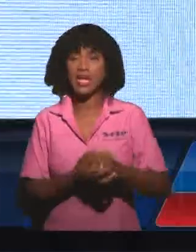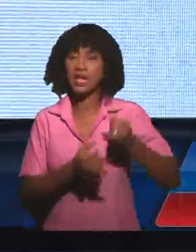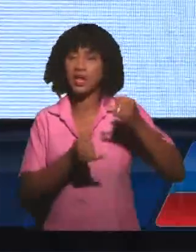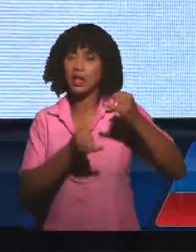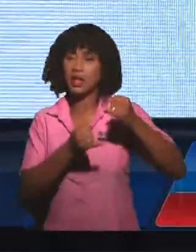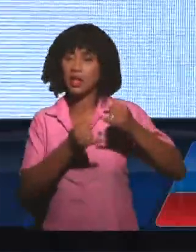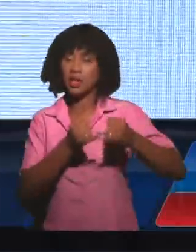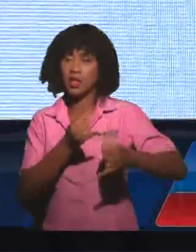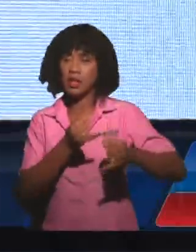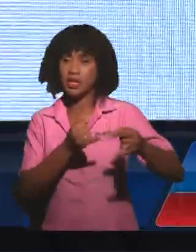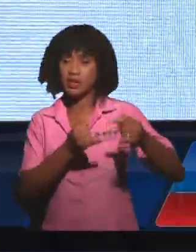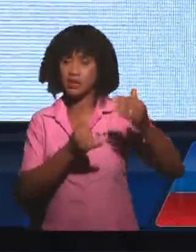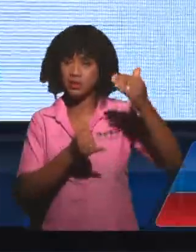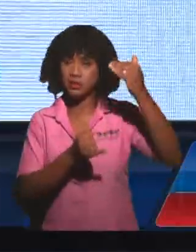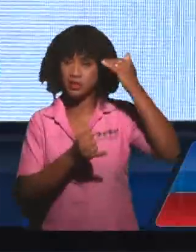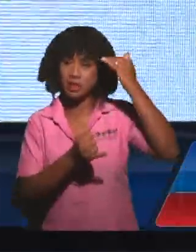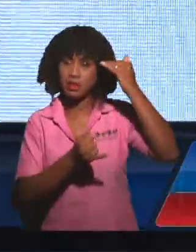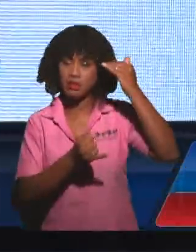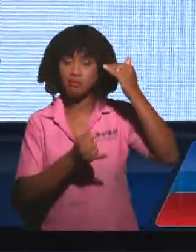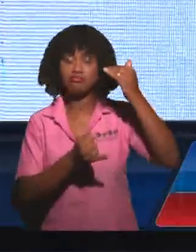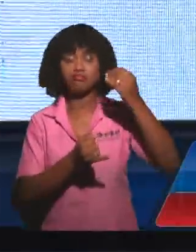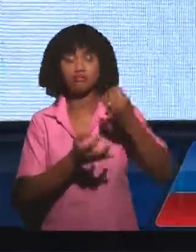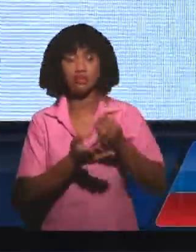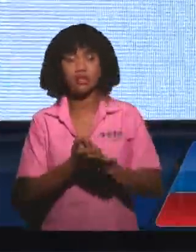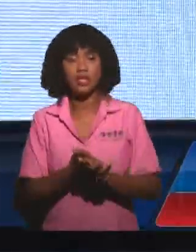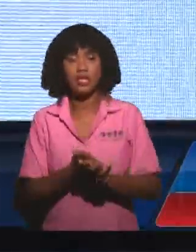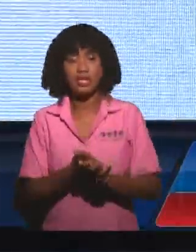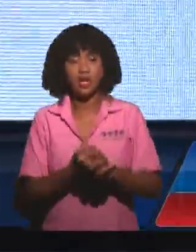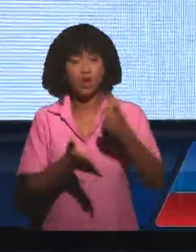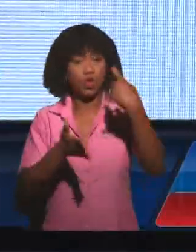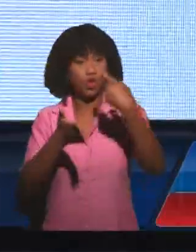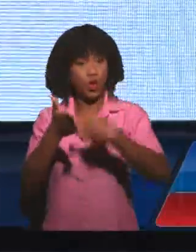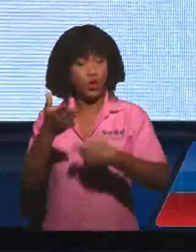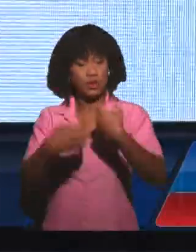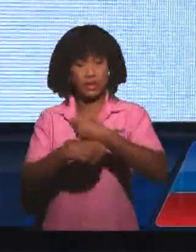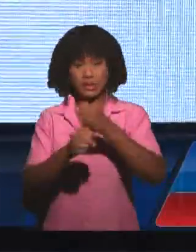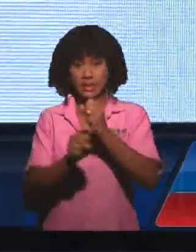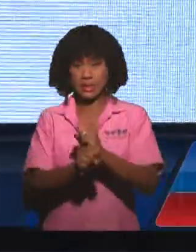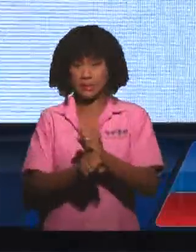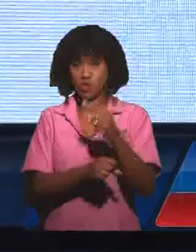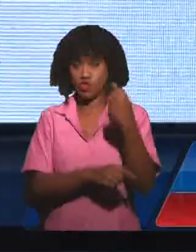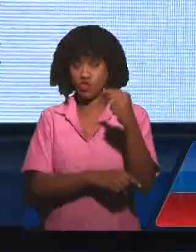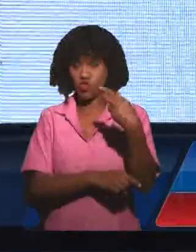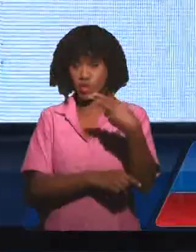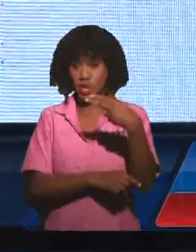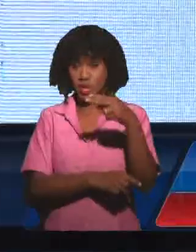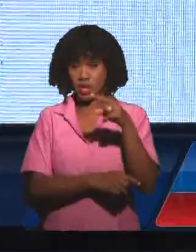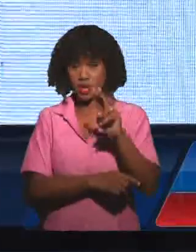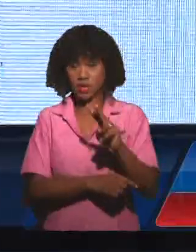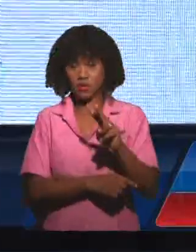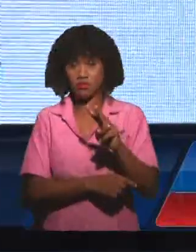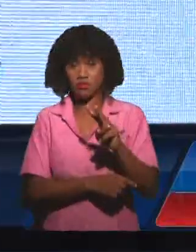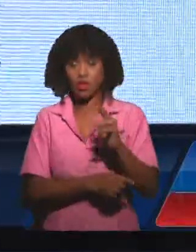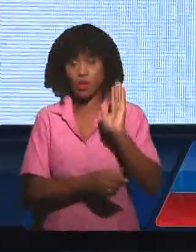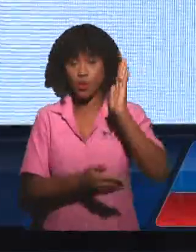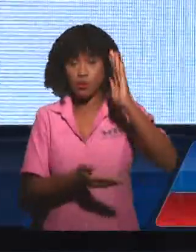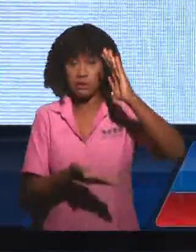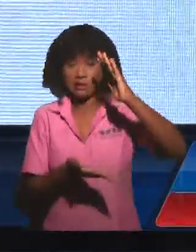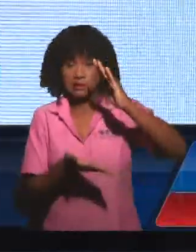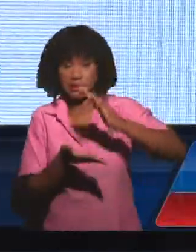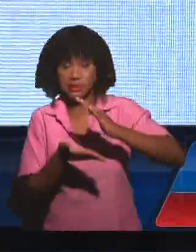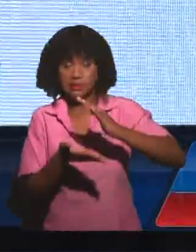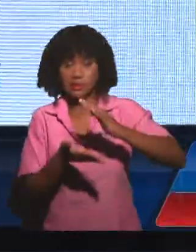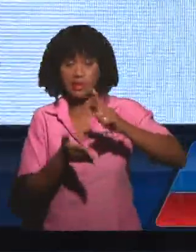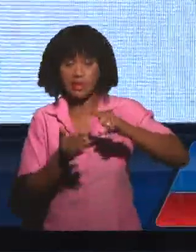latest knowledge there, it is expected that the cost to produce green hydrogen should decrease below